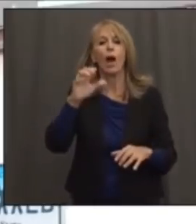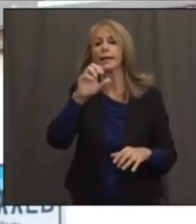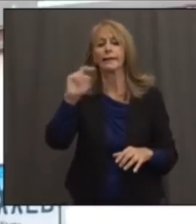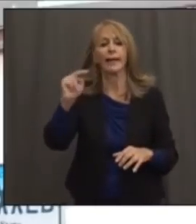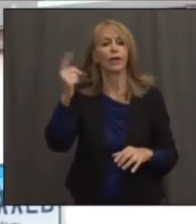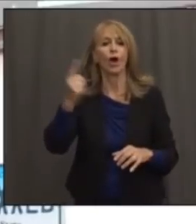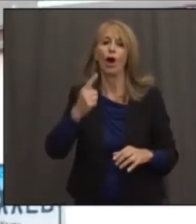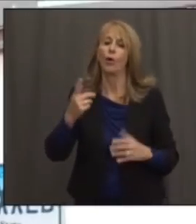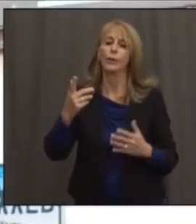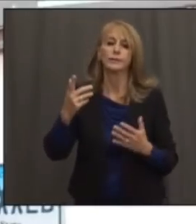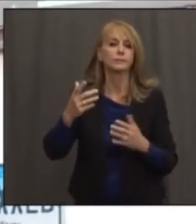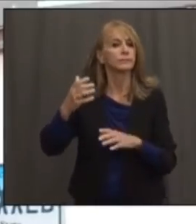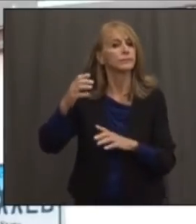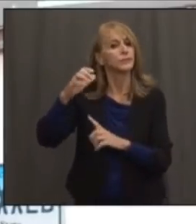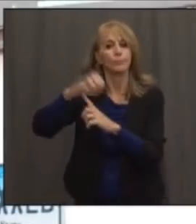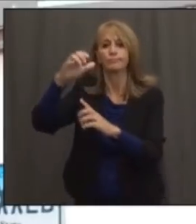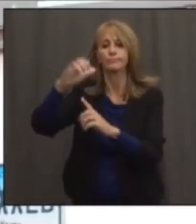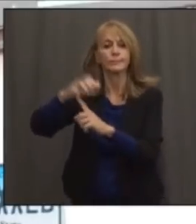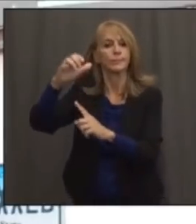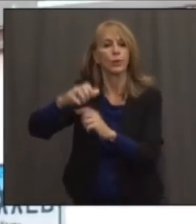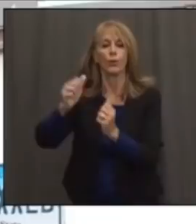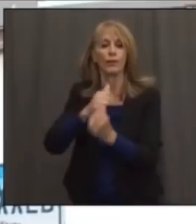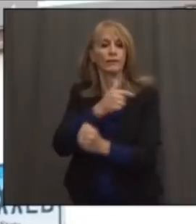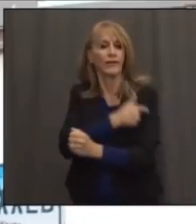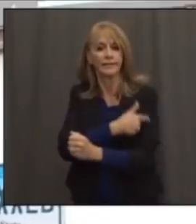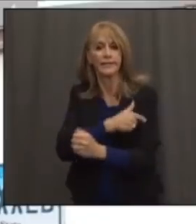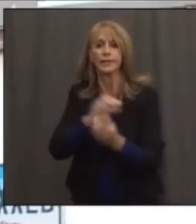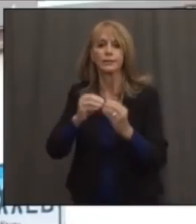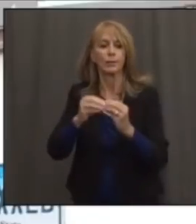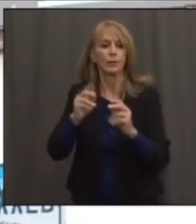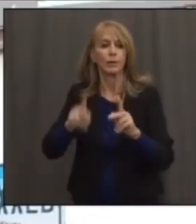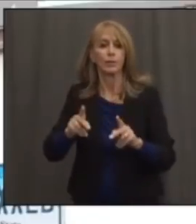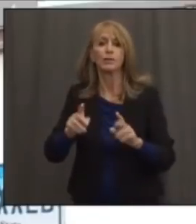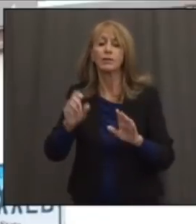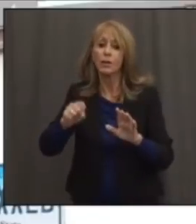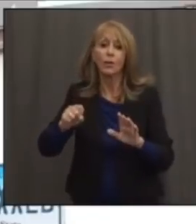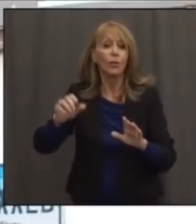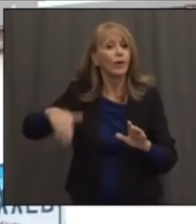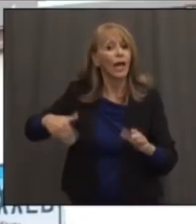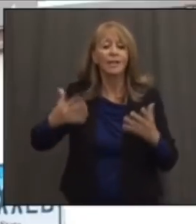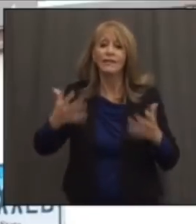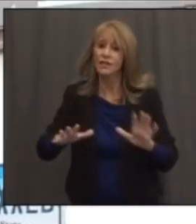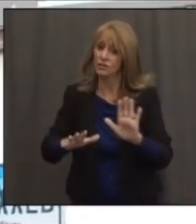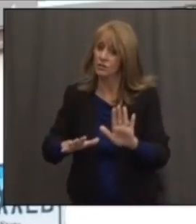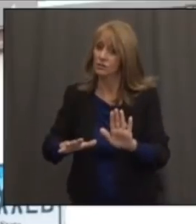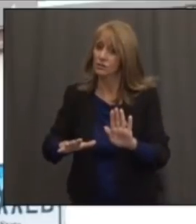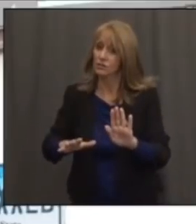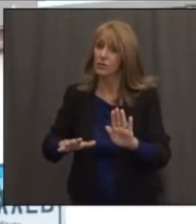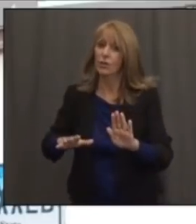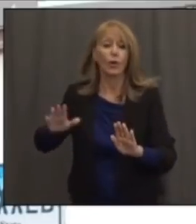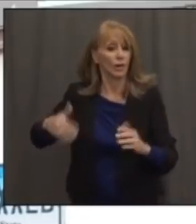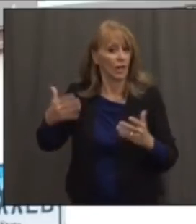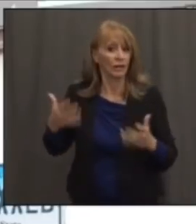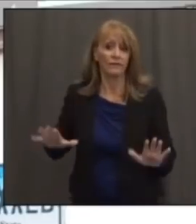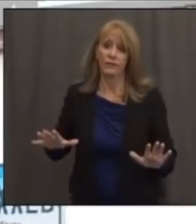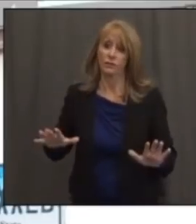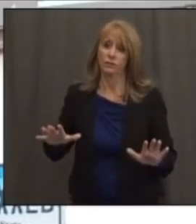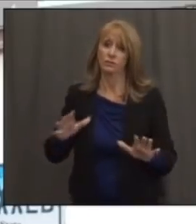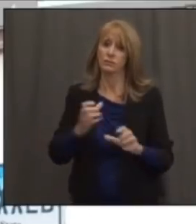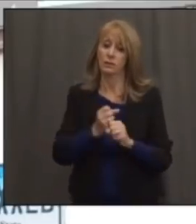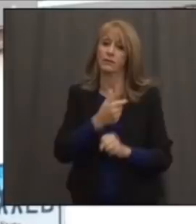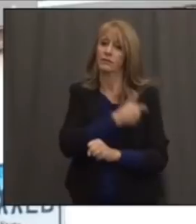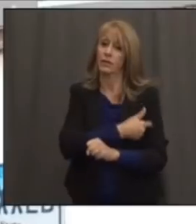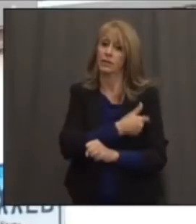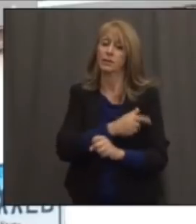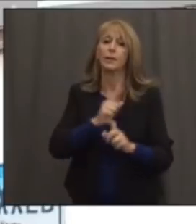5 in vaccinations rates. We still have a long way to go, as everybody has said on this call. But I